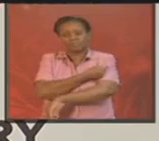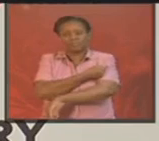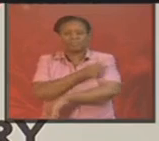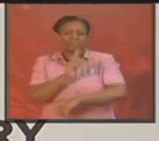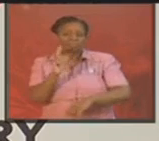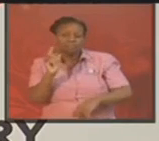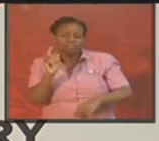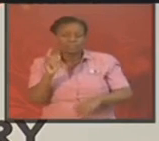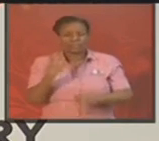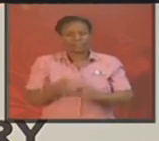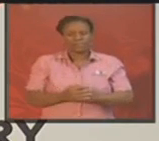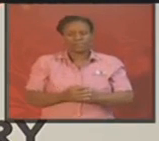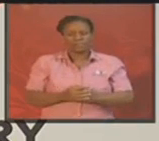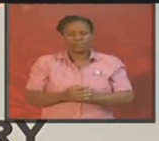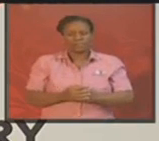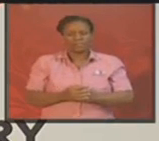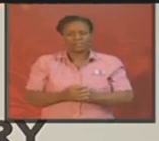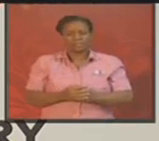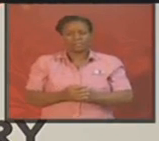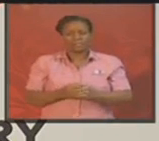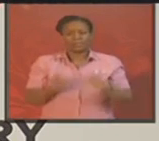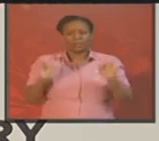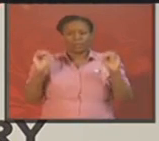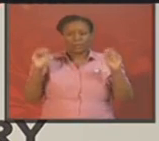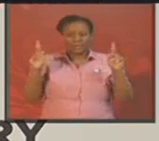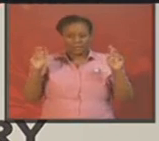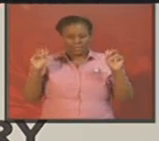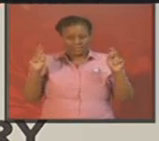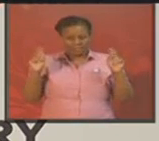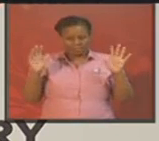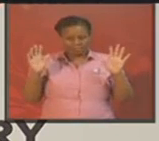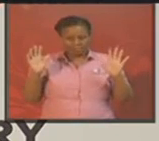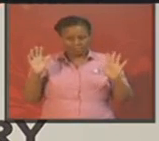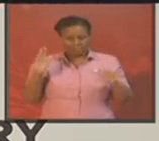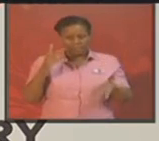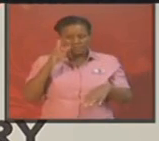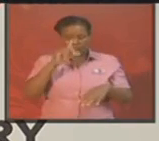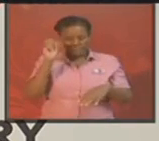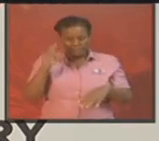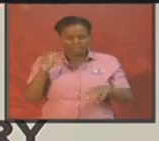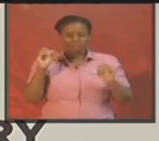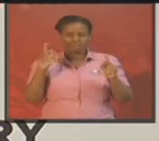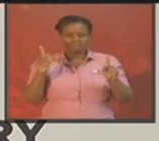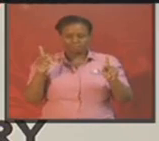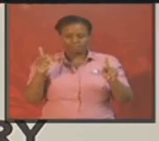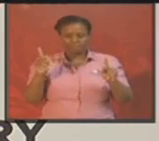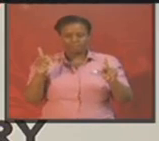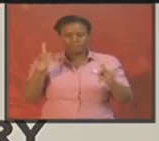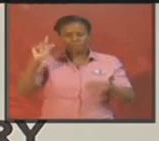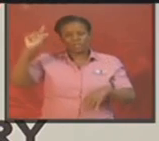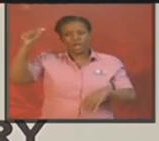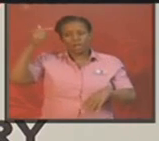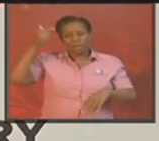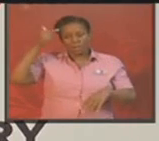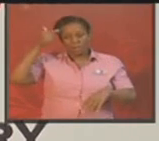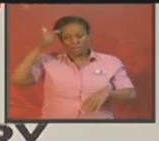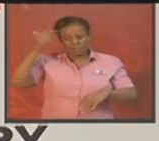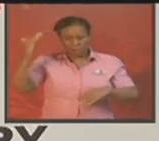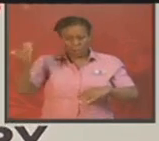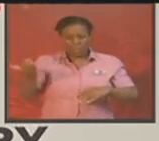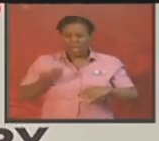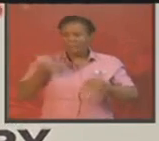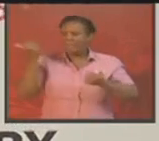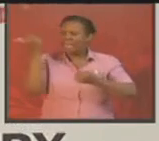here. So the government of the Republic of Trinidad and Tobago welcomes any initiative by private